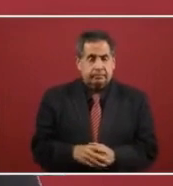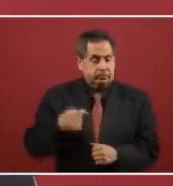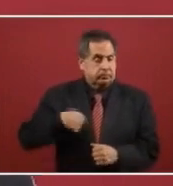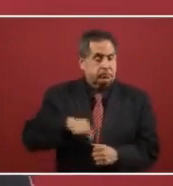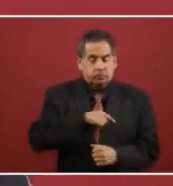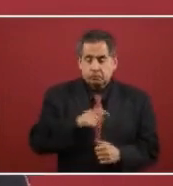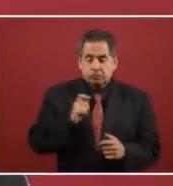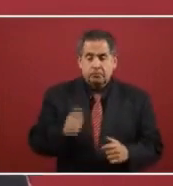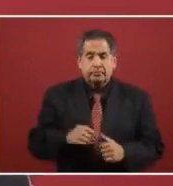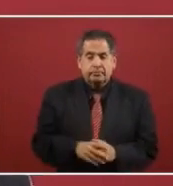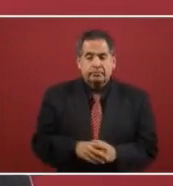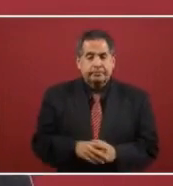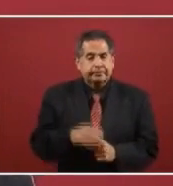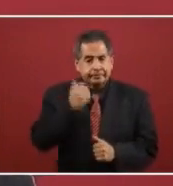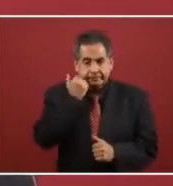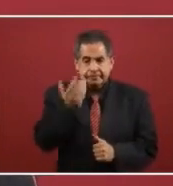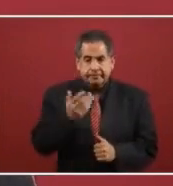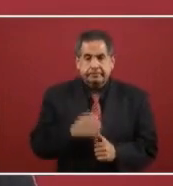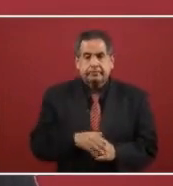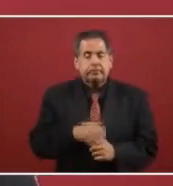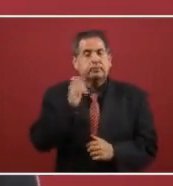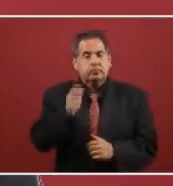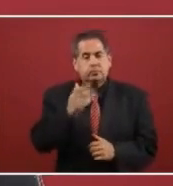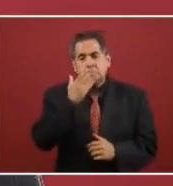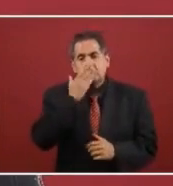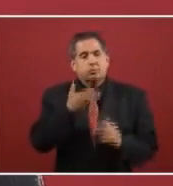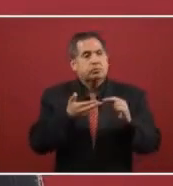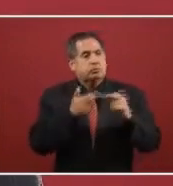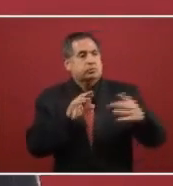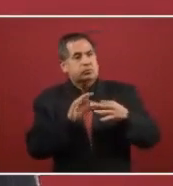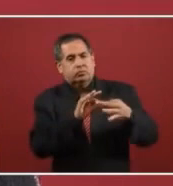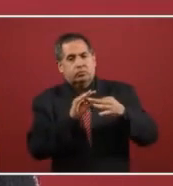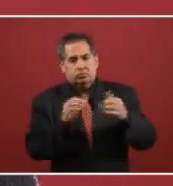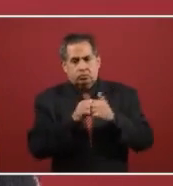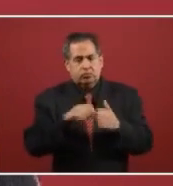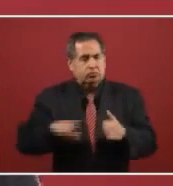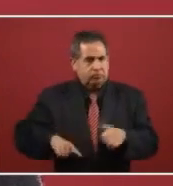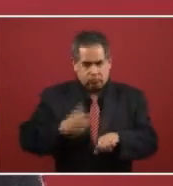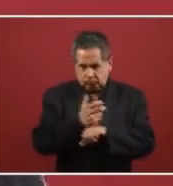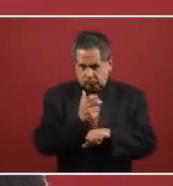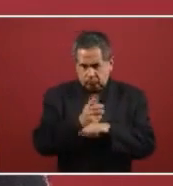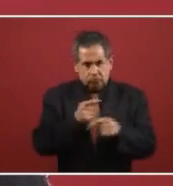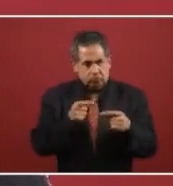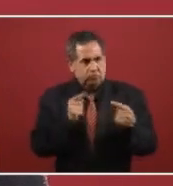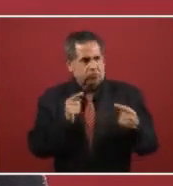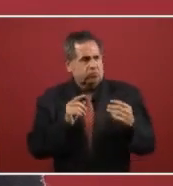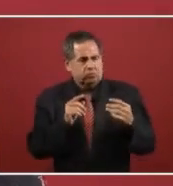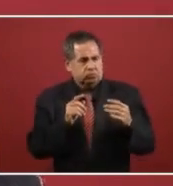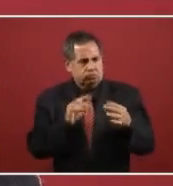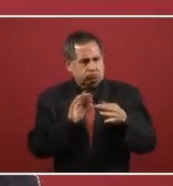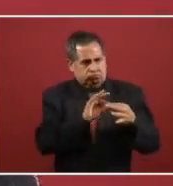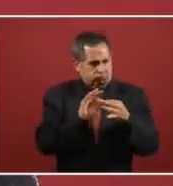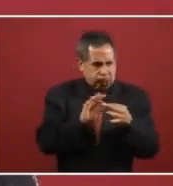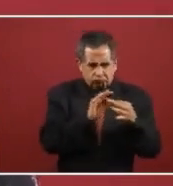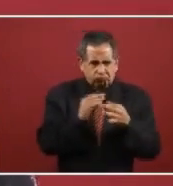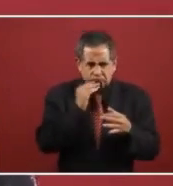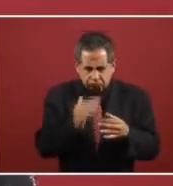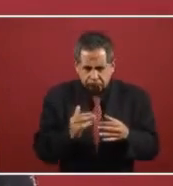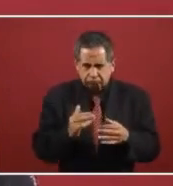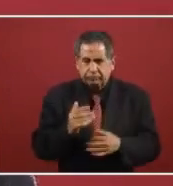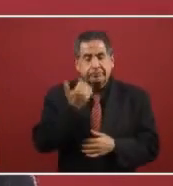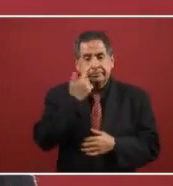Nosotros queremos mantener una We muy want to buena relación maintain con a los good Estados Unidos, relationship al with the mismo United tiempo, States, but at the same